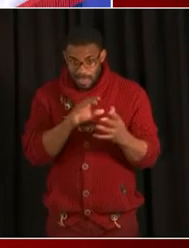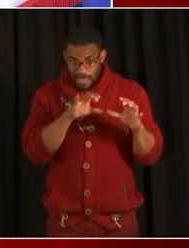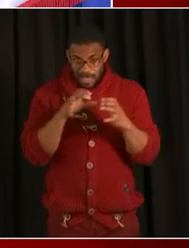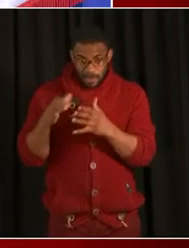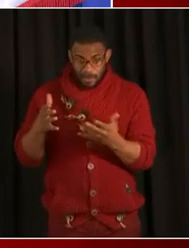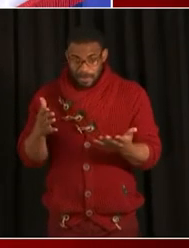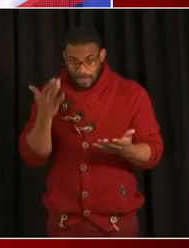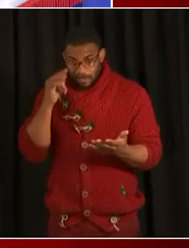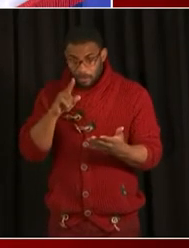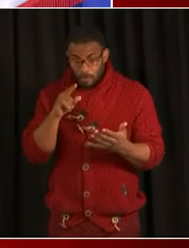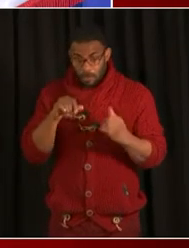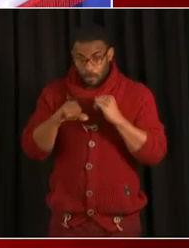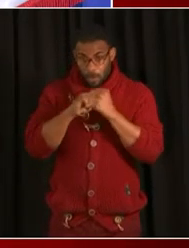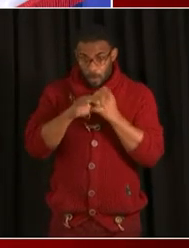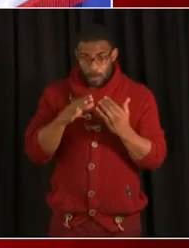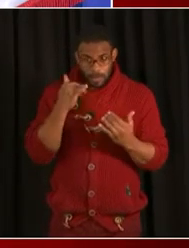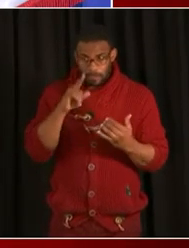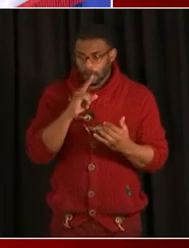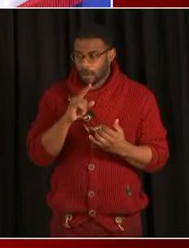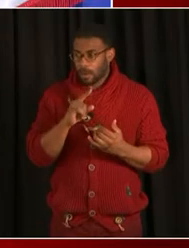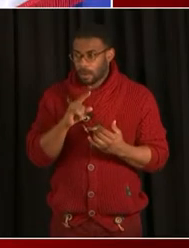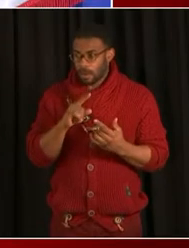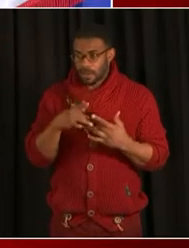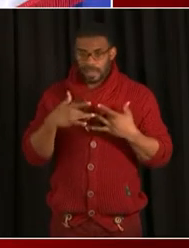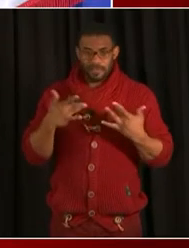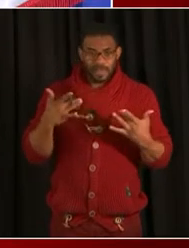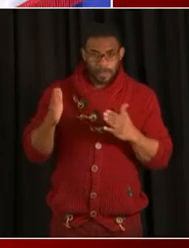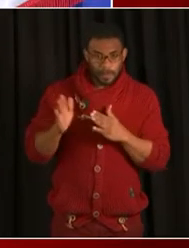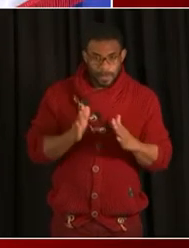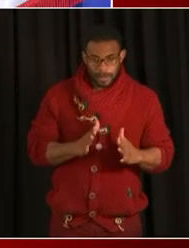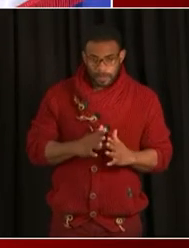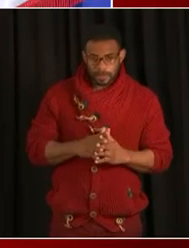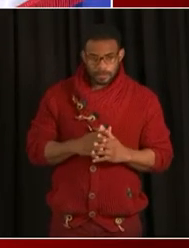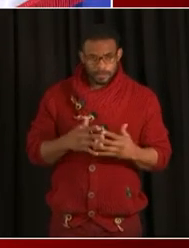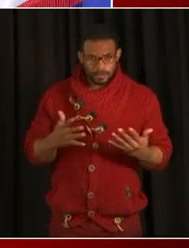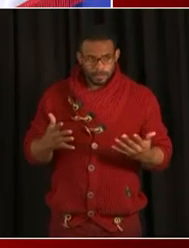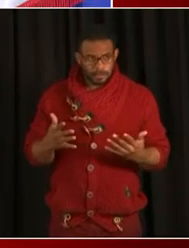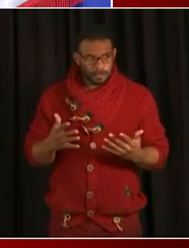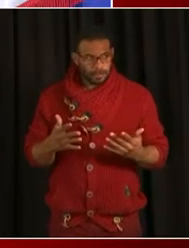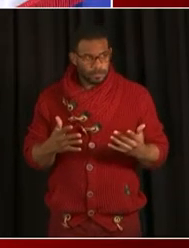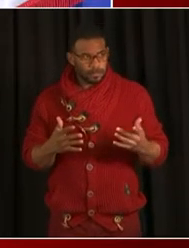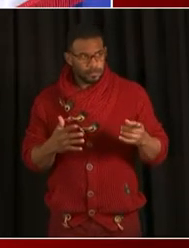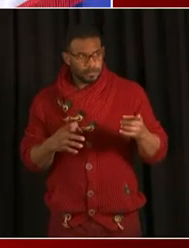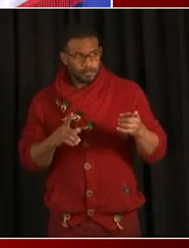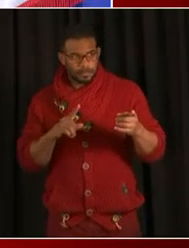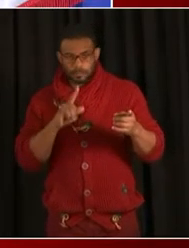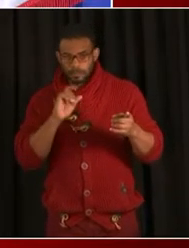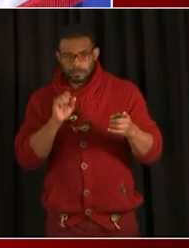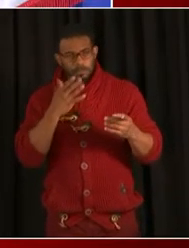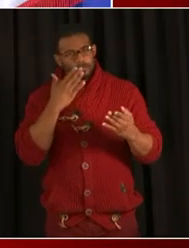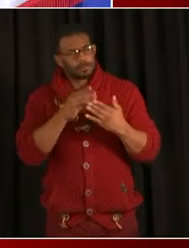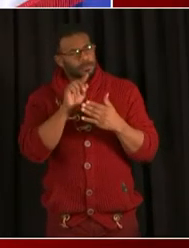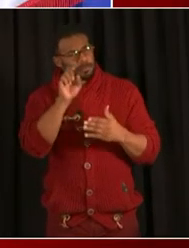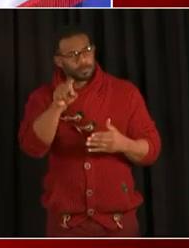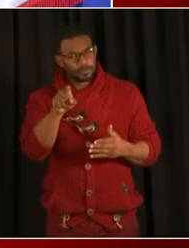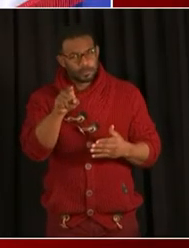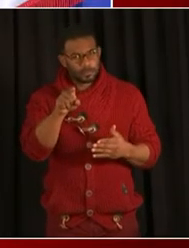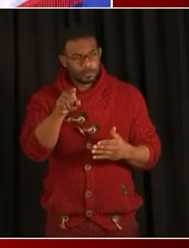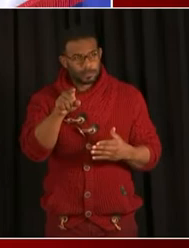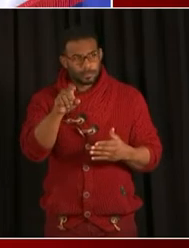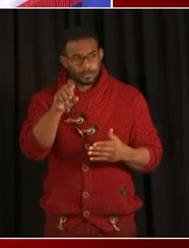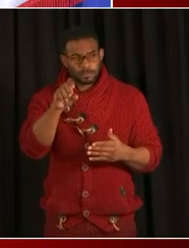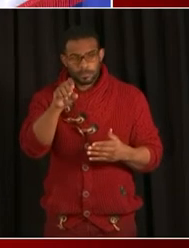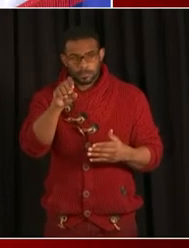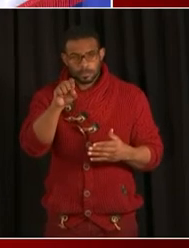that category? If you're a promoter, if you are a events planner, that's, you know. And actually, Cassandra, that's a really good question.